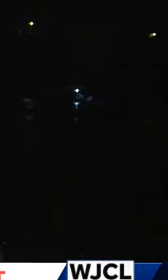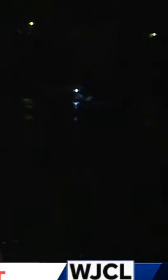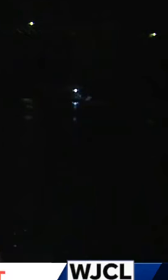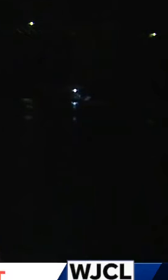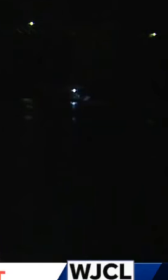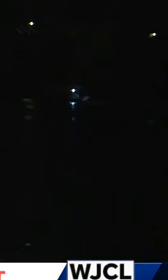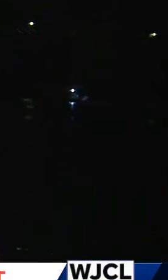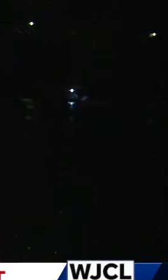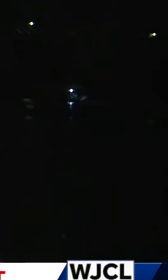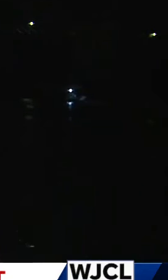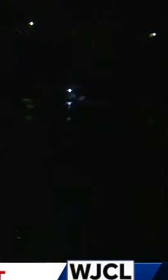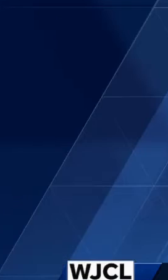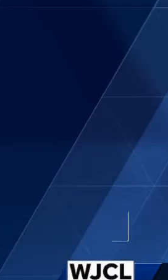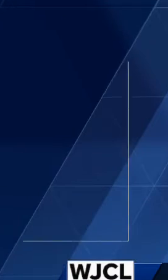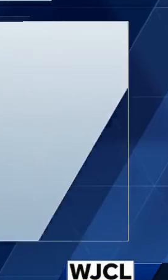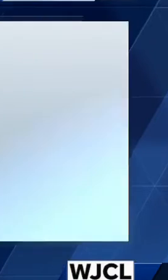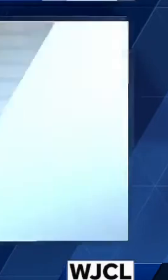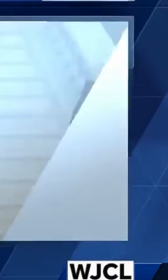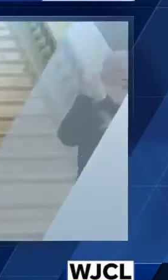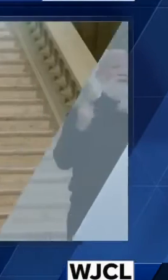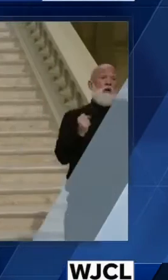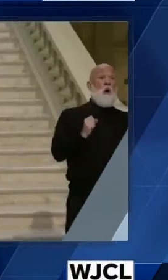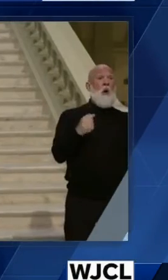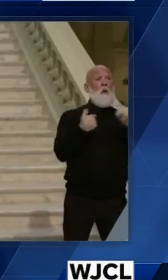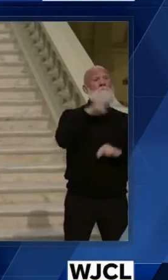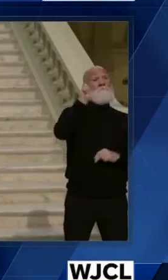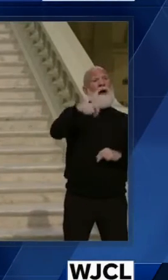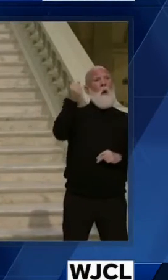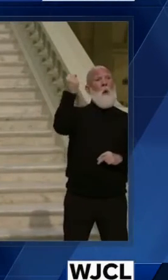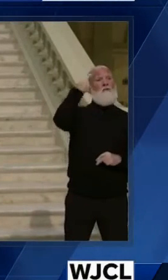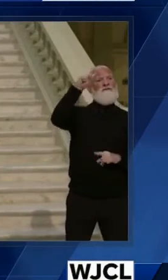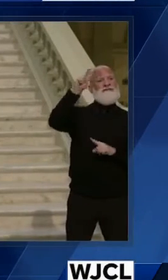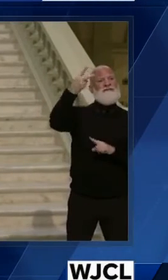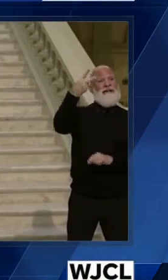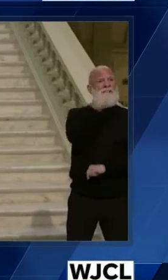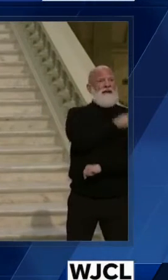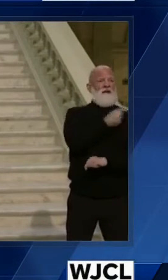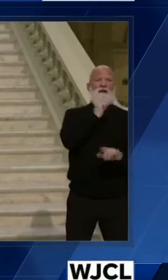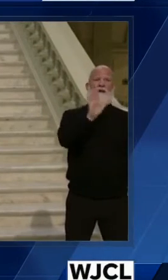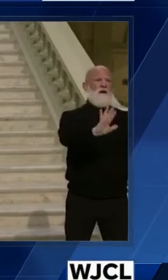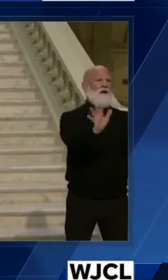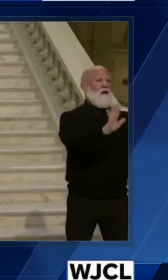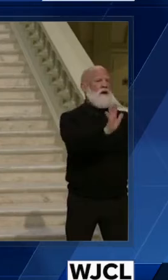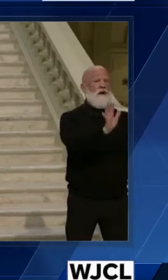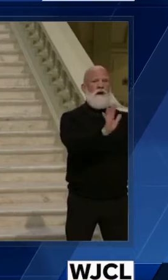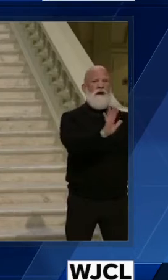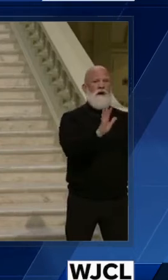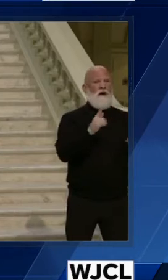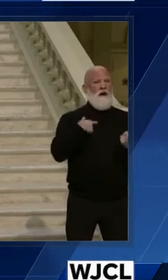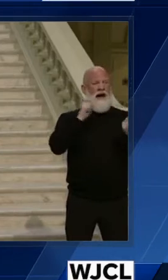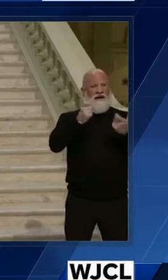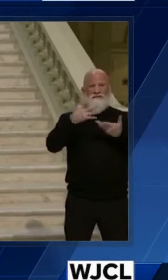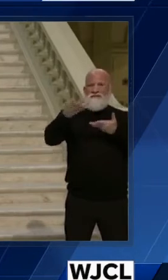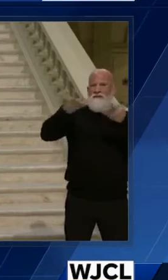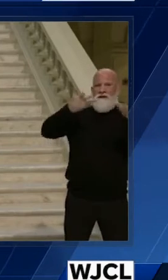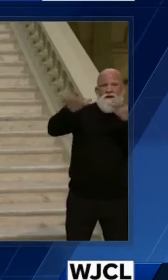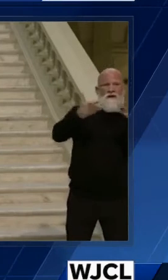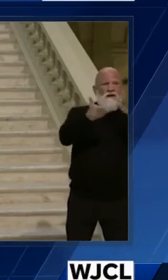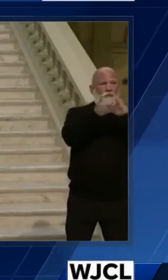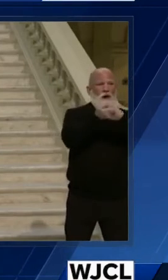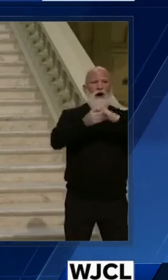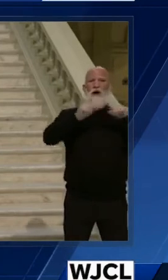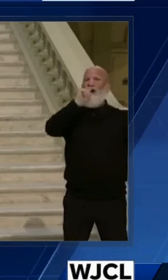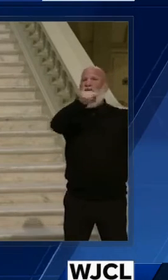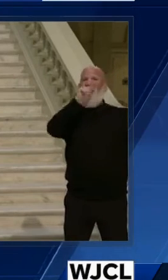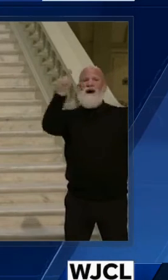for many Georgians. House Bill 593 would cut what taxpayers are paying when they file their taxes by reducing the amount